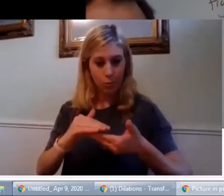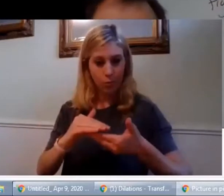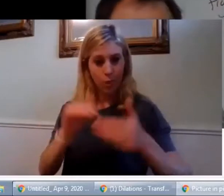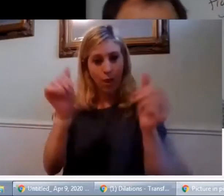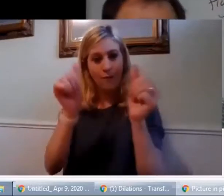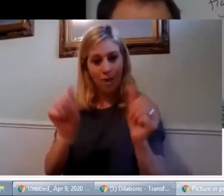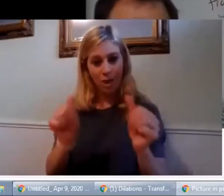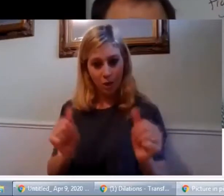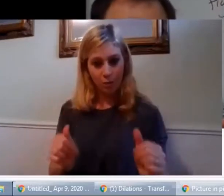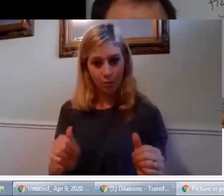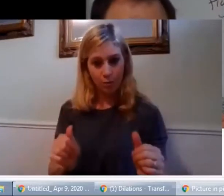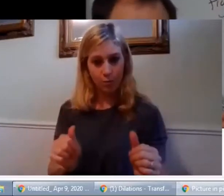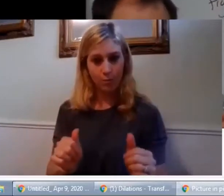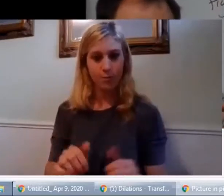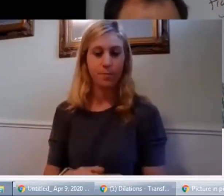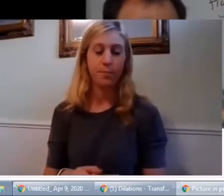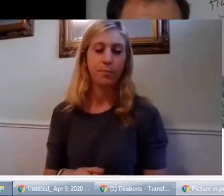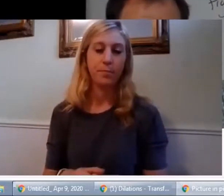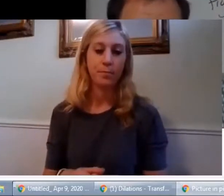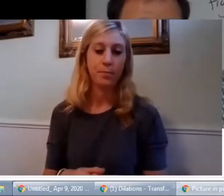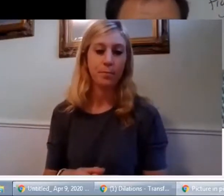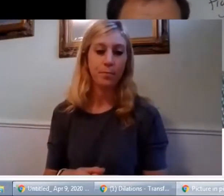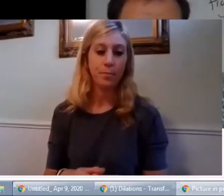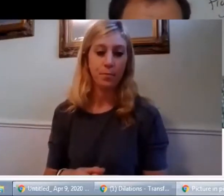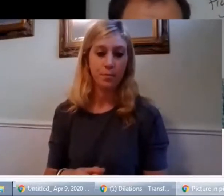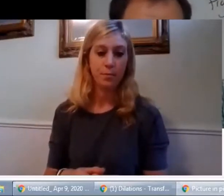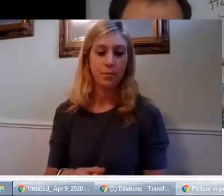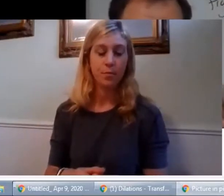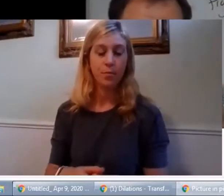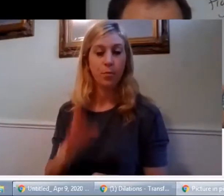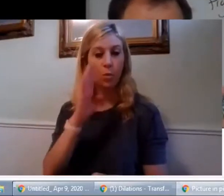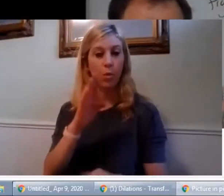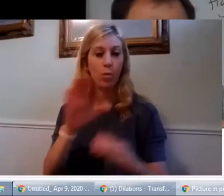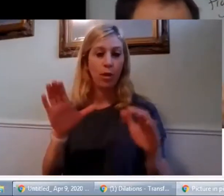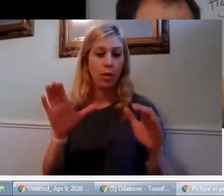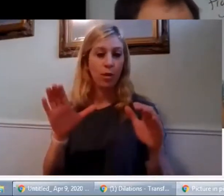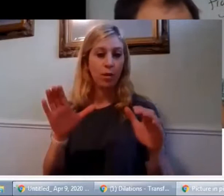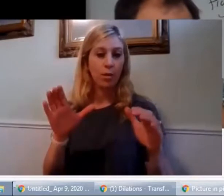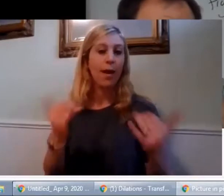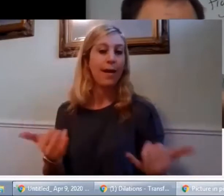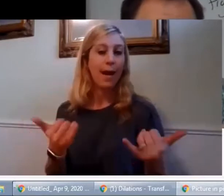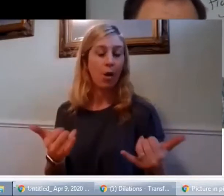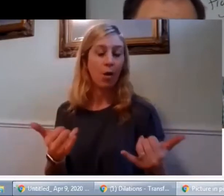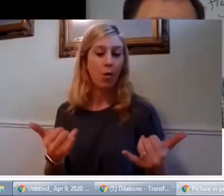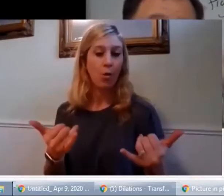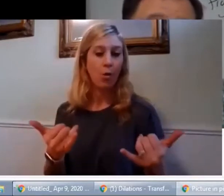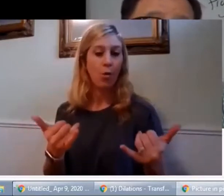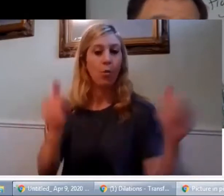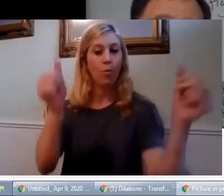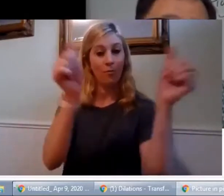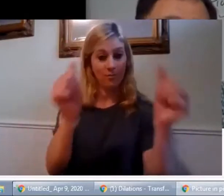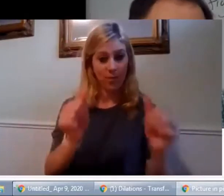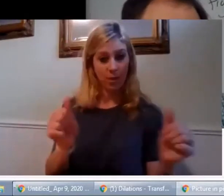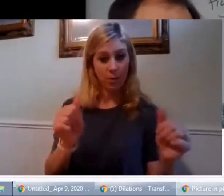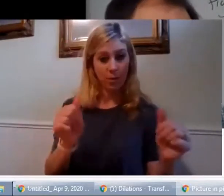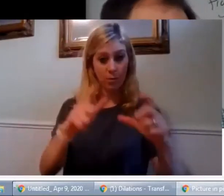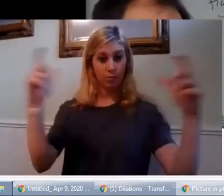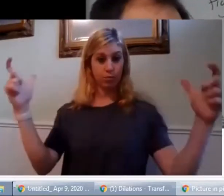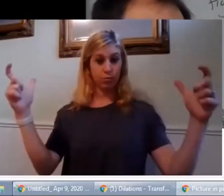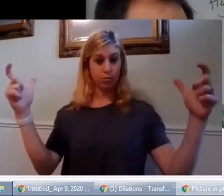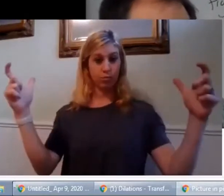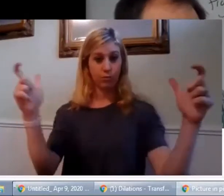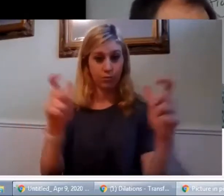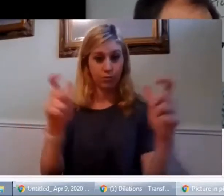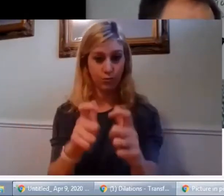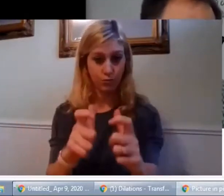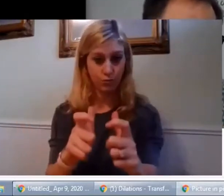So what we're going to do is we're going to take a figure and we're either going to blow it up or shrink it down. And one of the things that we're going to kind of institute